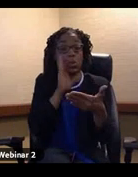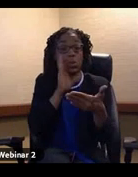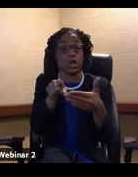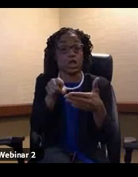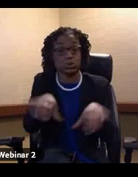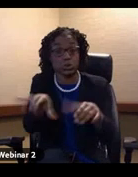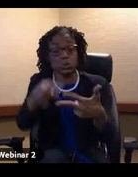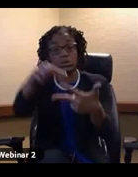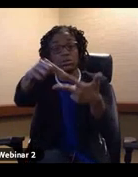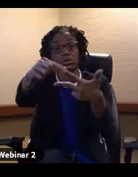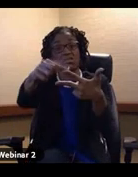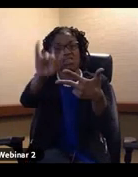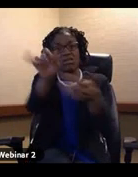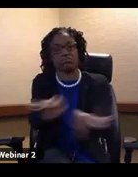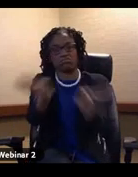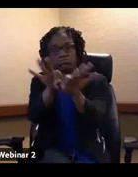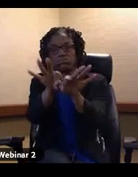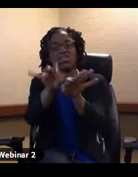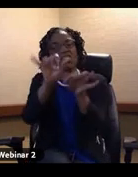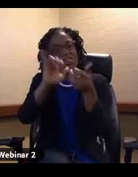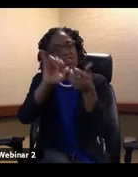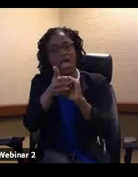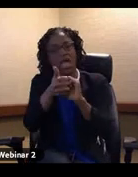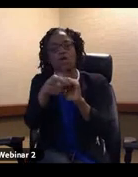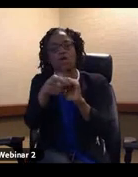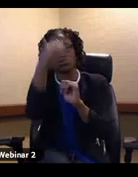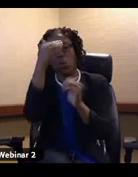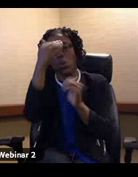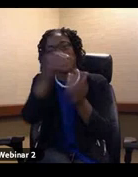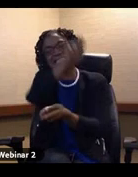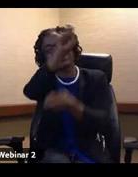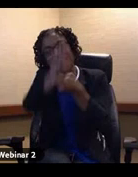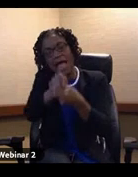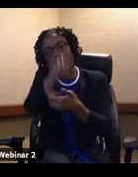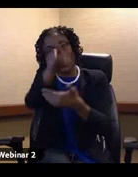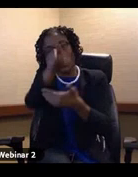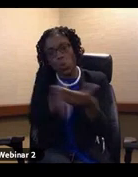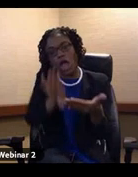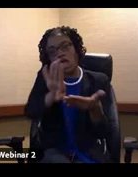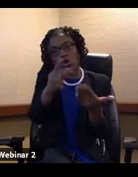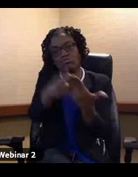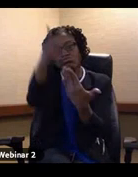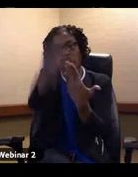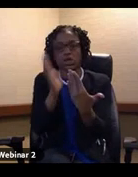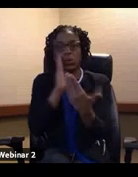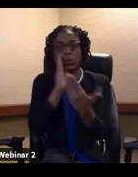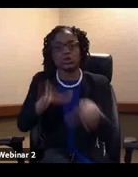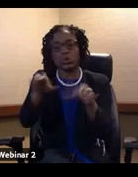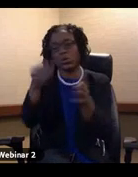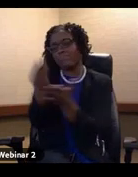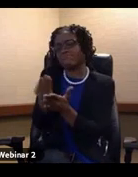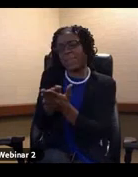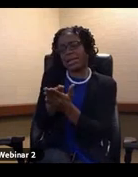absolutely crucial. This is where we know exactly what the grant project will do, what the grant funds will be used